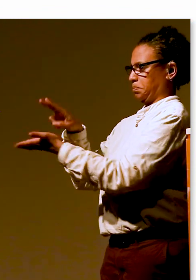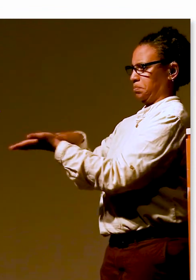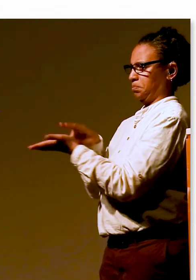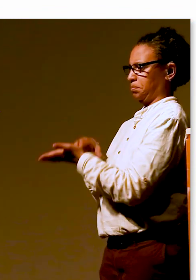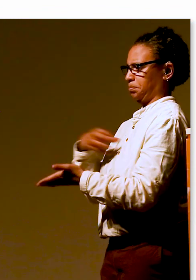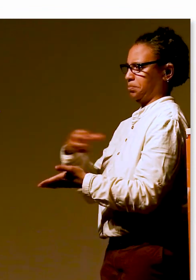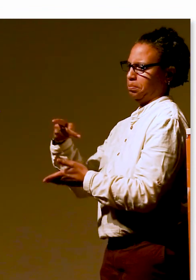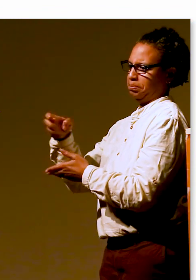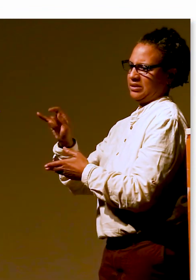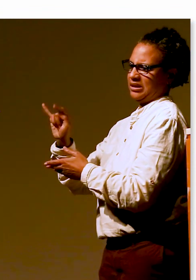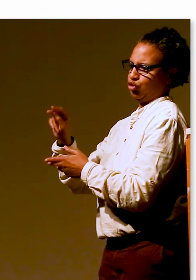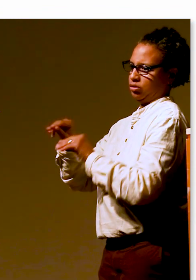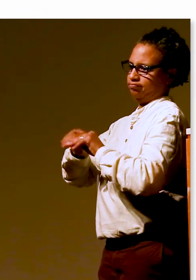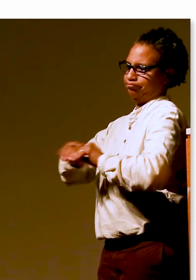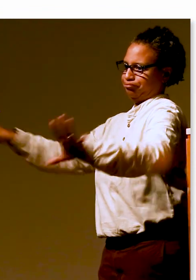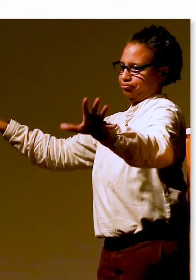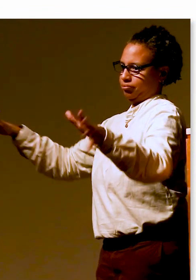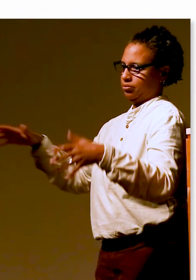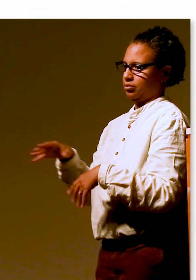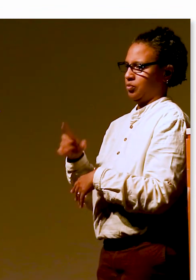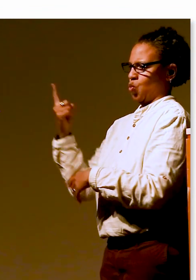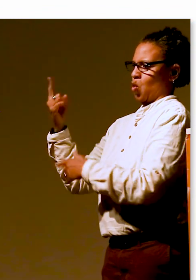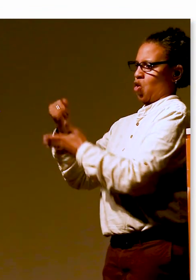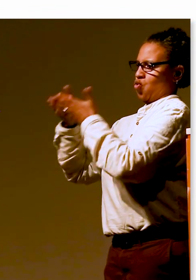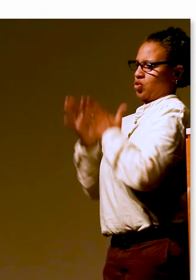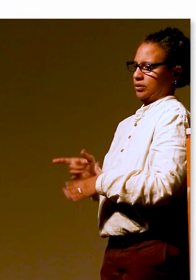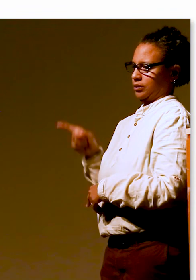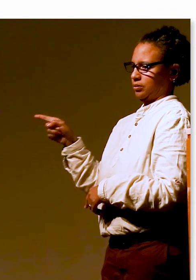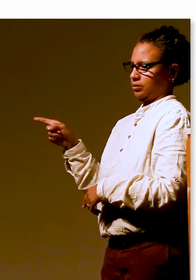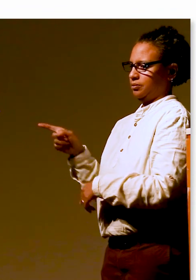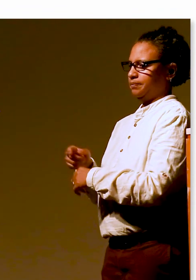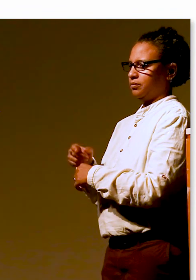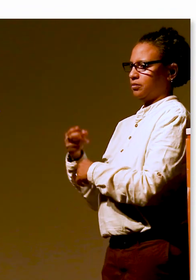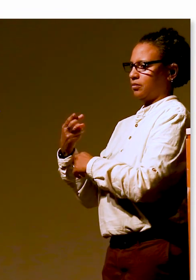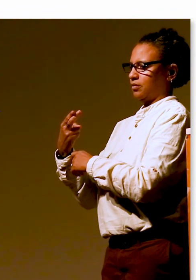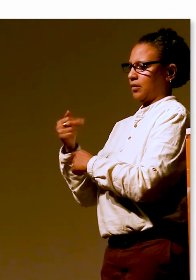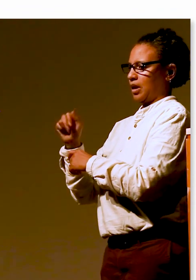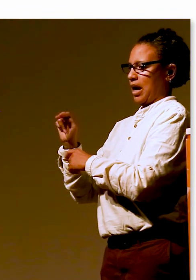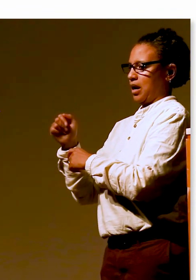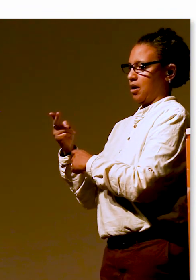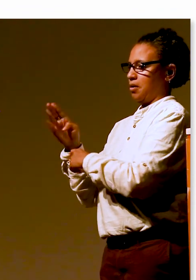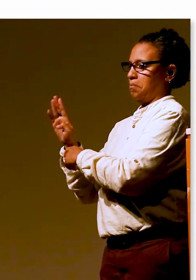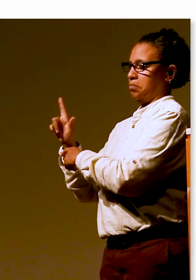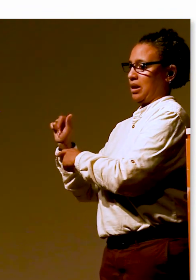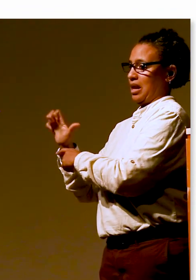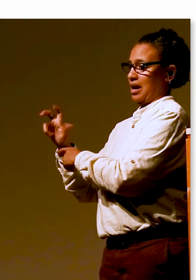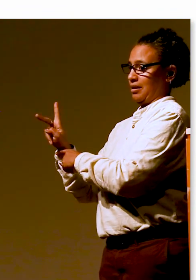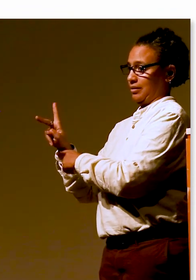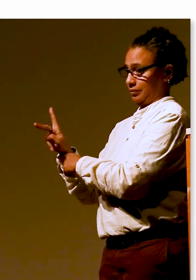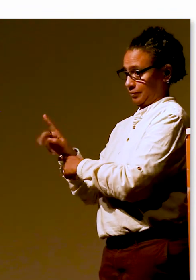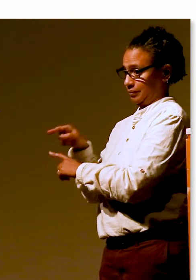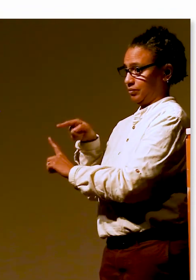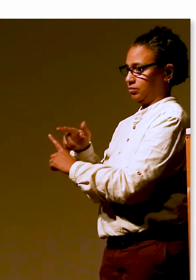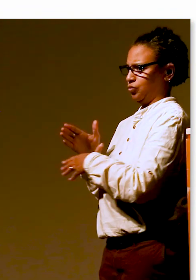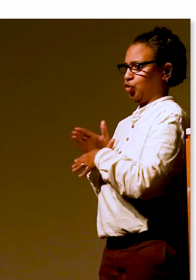not want it to be as exposed? Yeah. I recently started sending friends nudes. That's